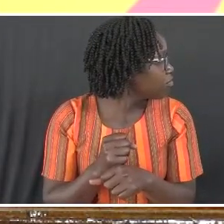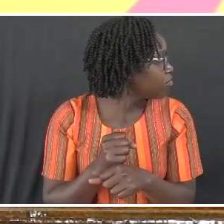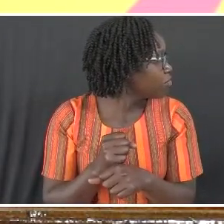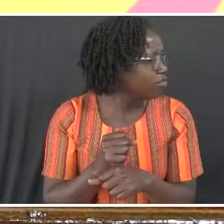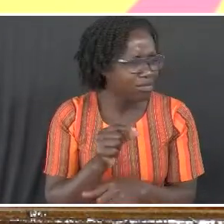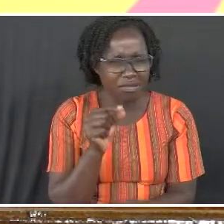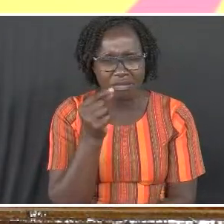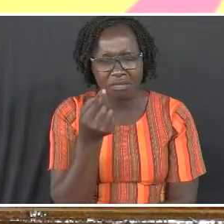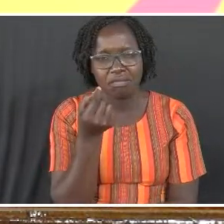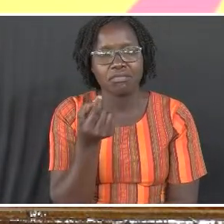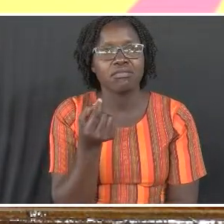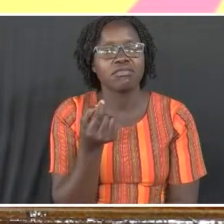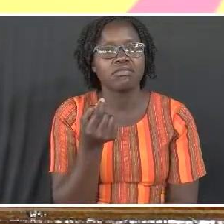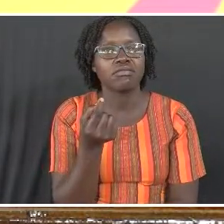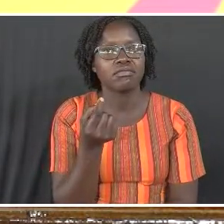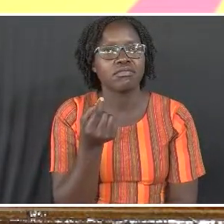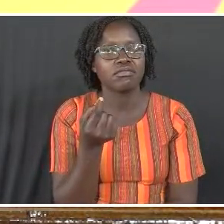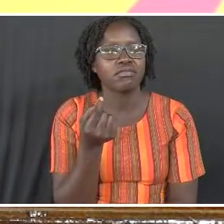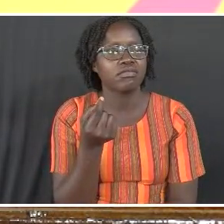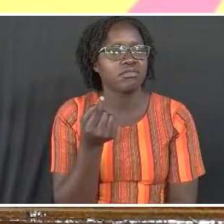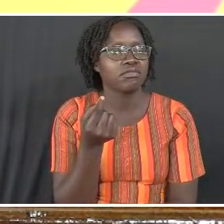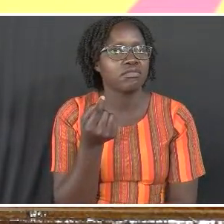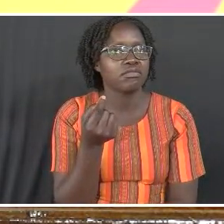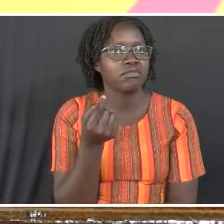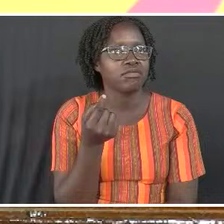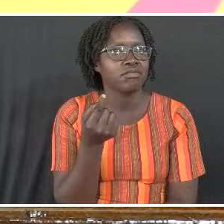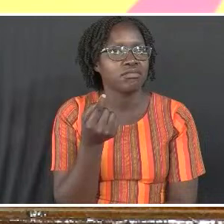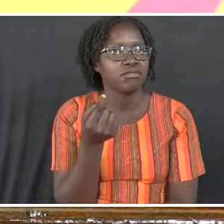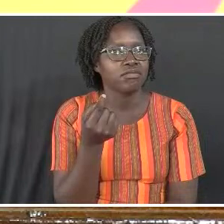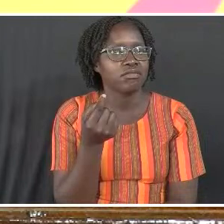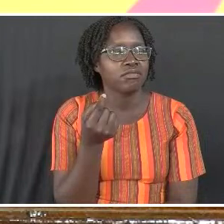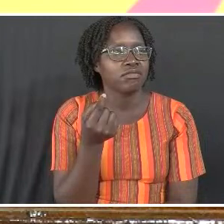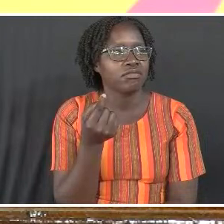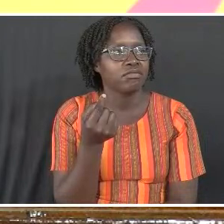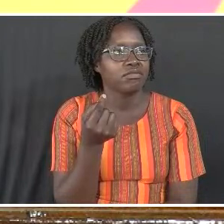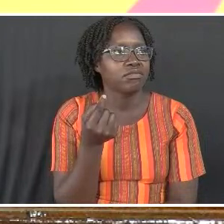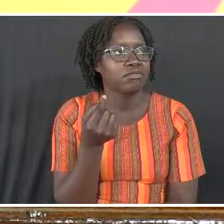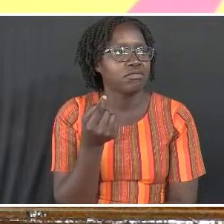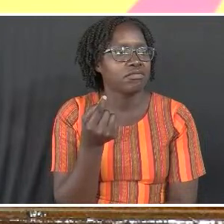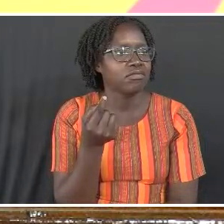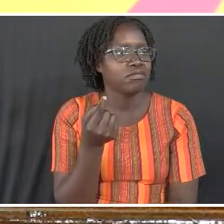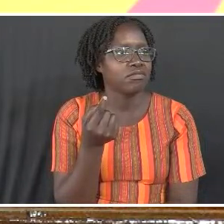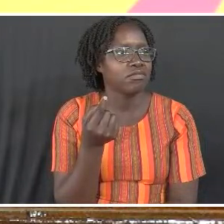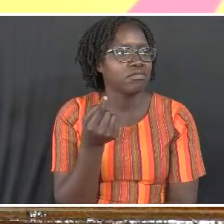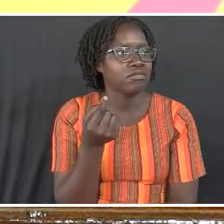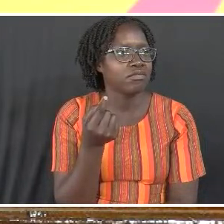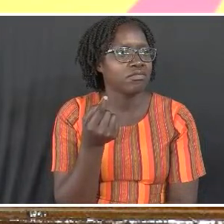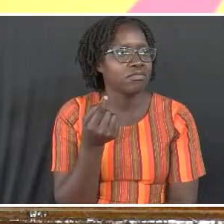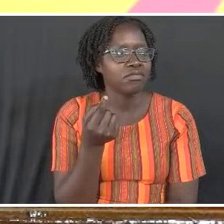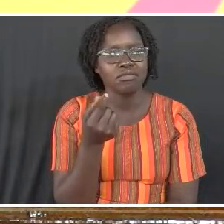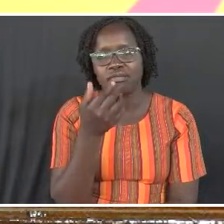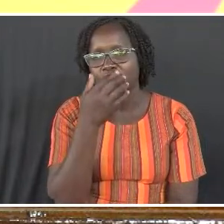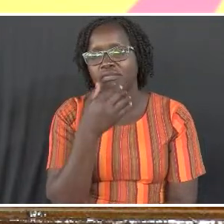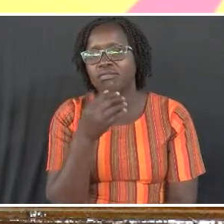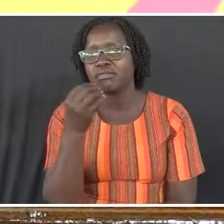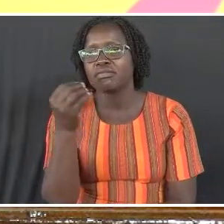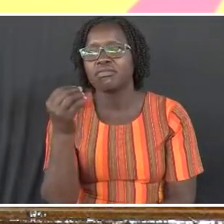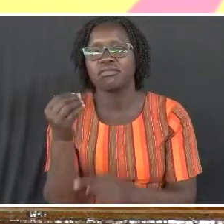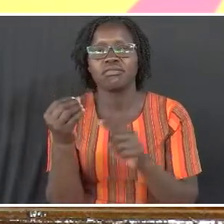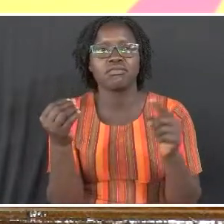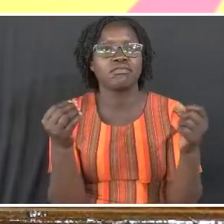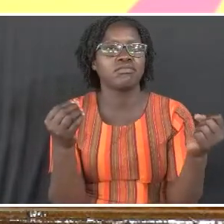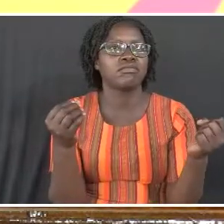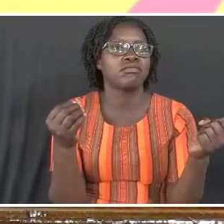Kidogo sana, you just put very little. Because again, that's, you see, between the ages of 0